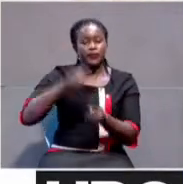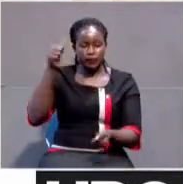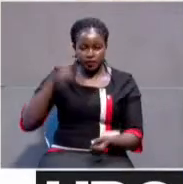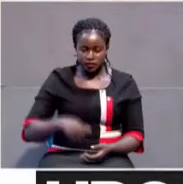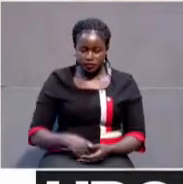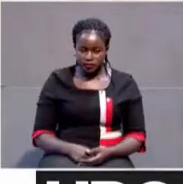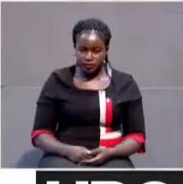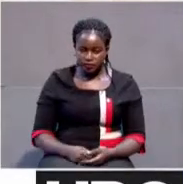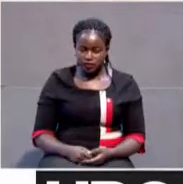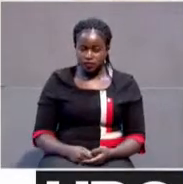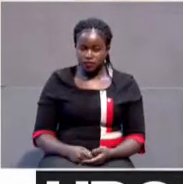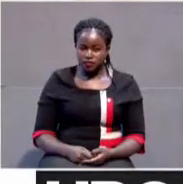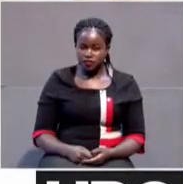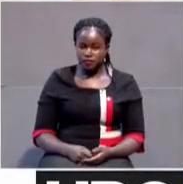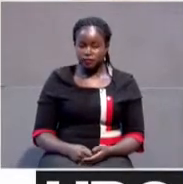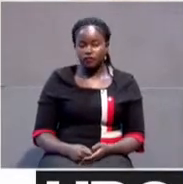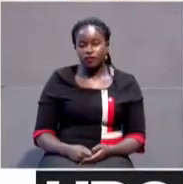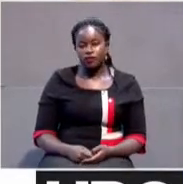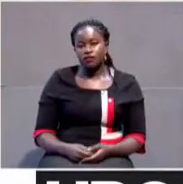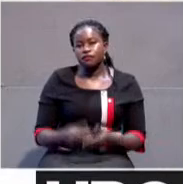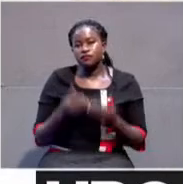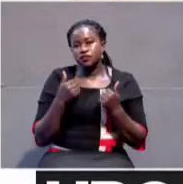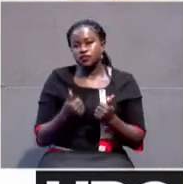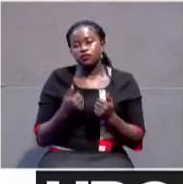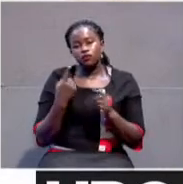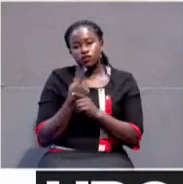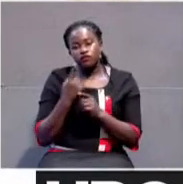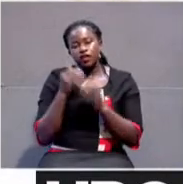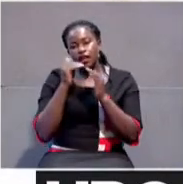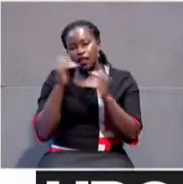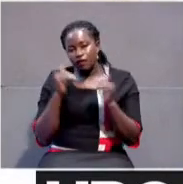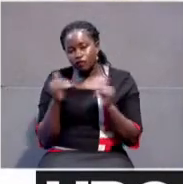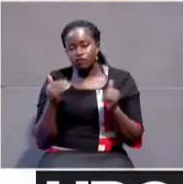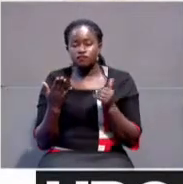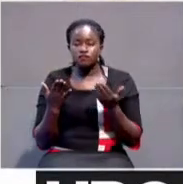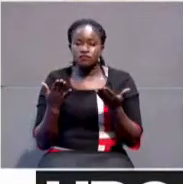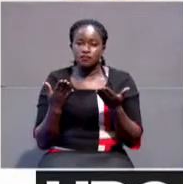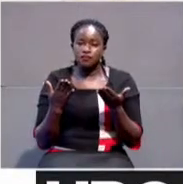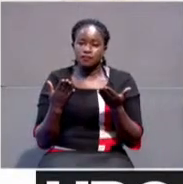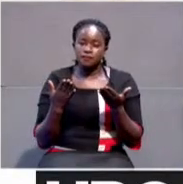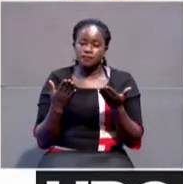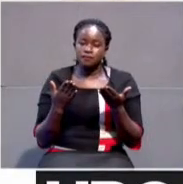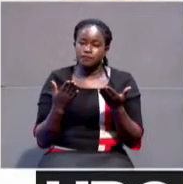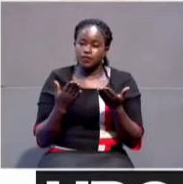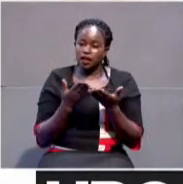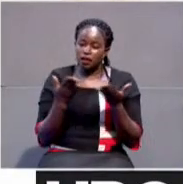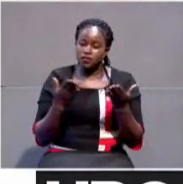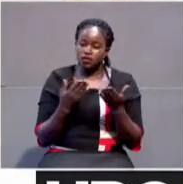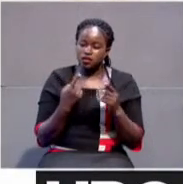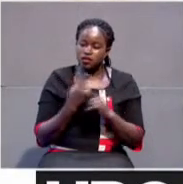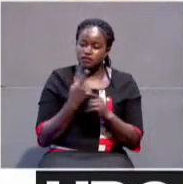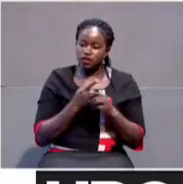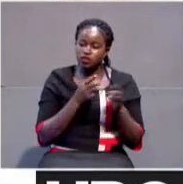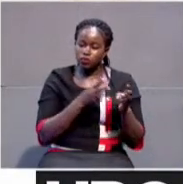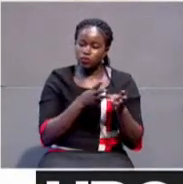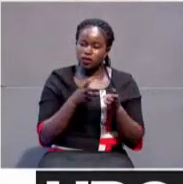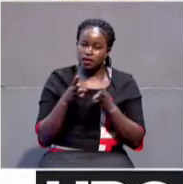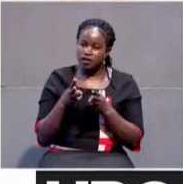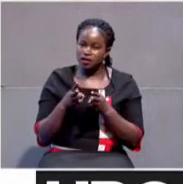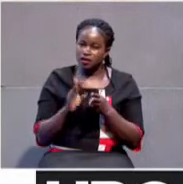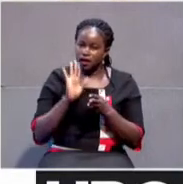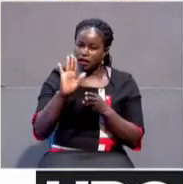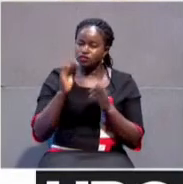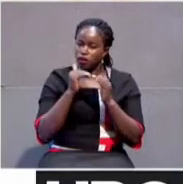Remember that at junior and intermediate levels, the army mostly requires your body, but at your levels